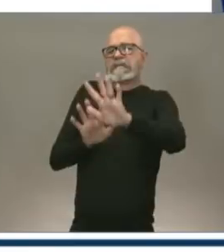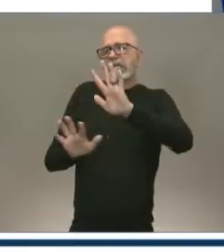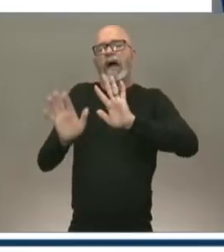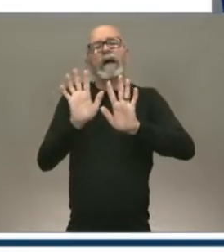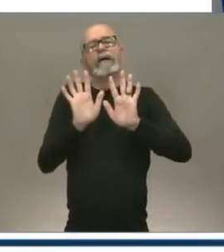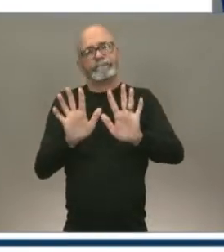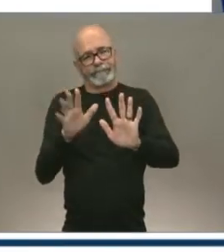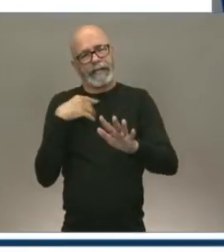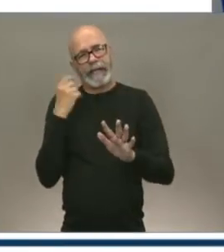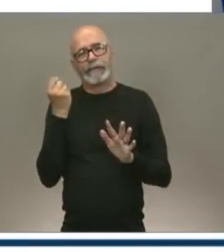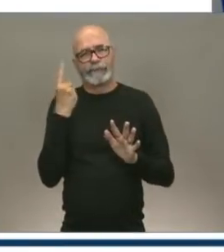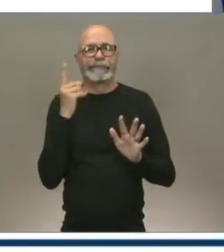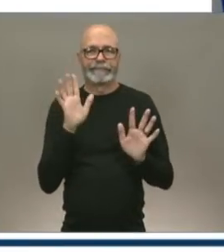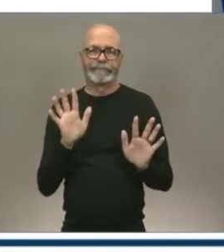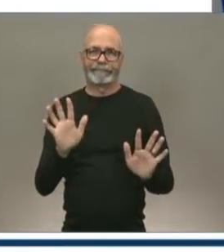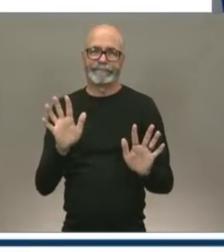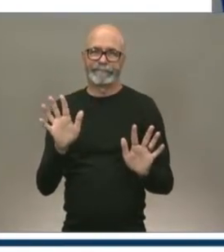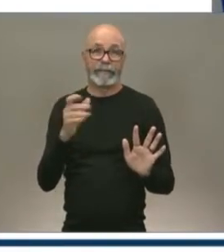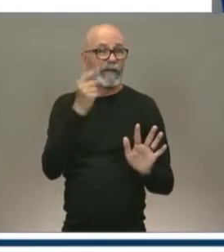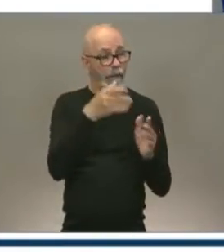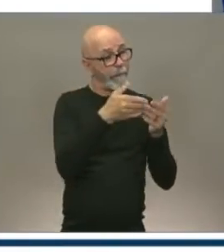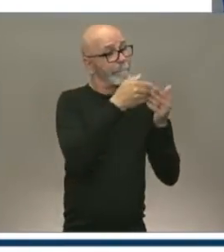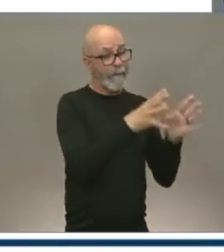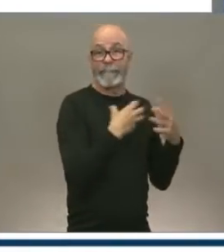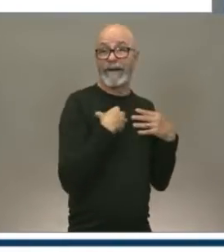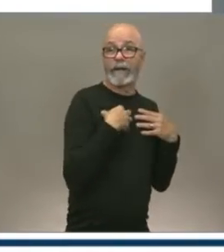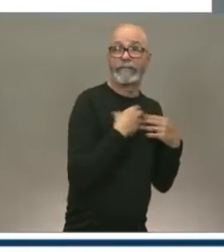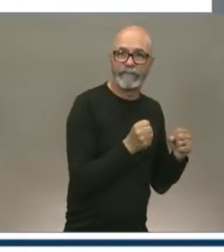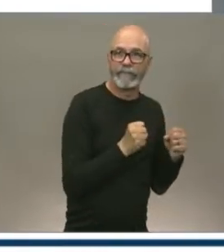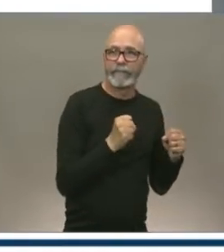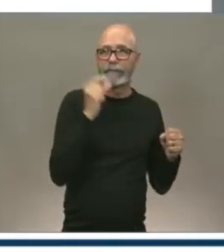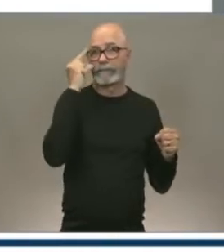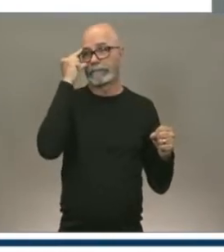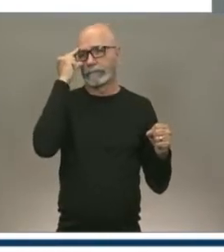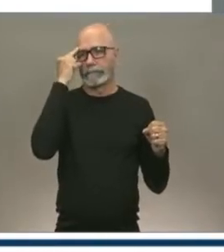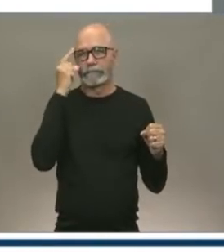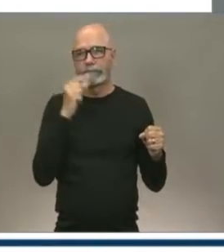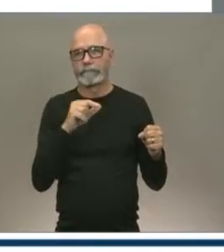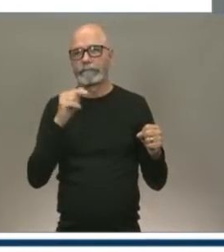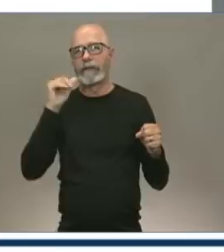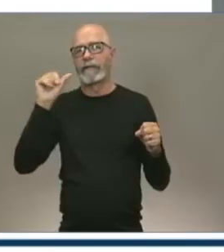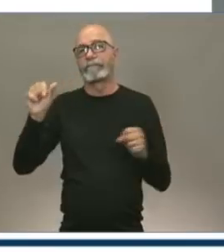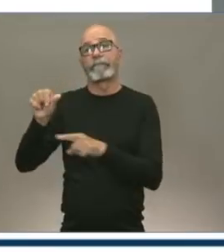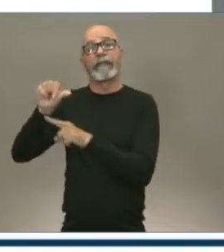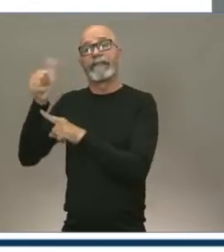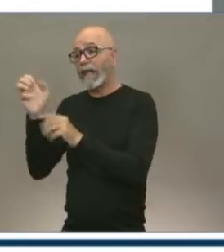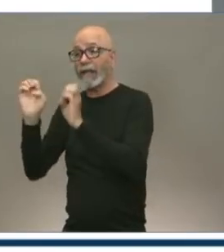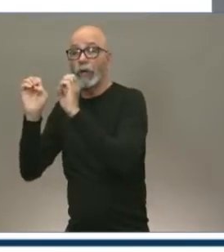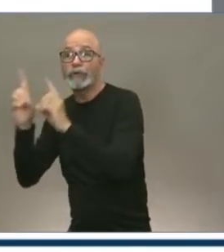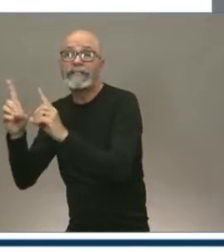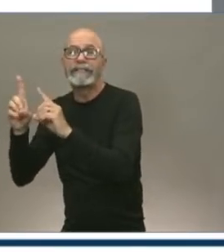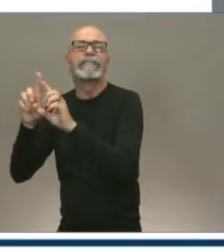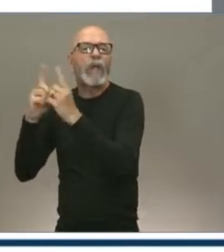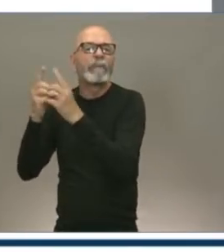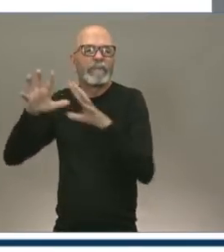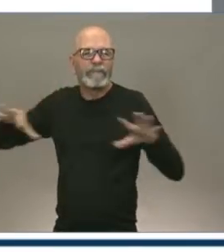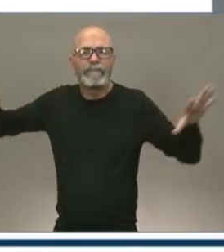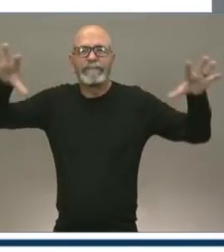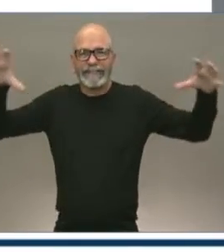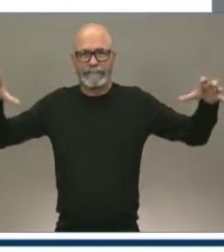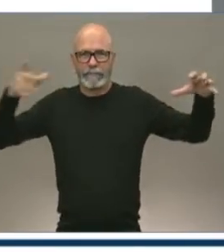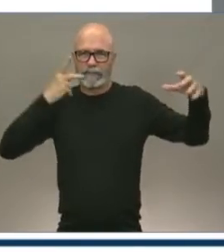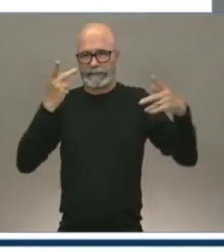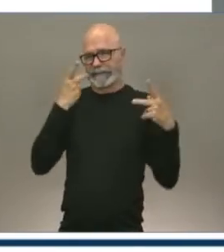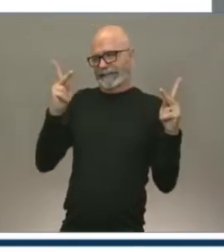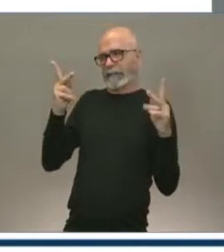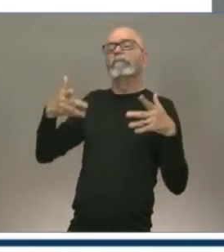were able to work together to allow graduations this year. Students, staff, and families will be able to gather in